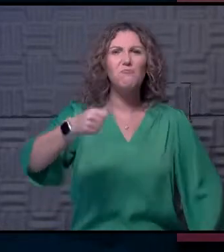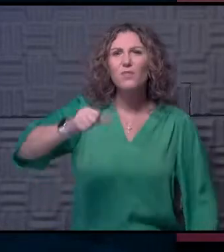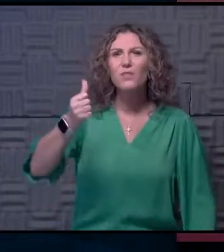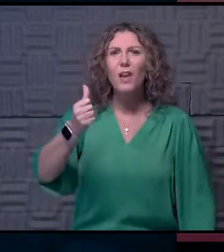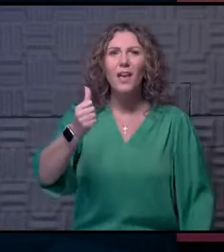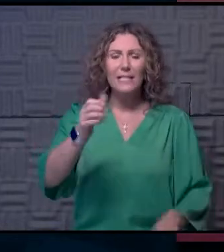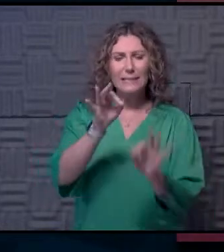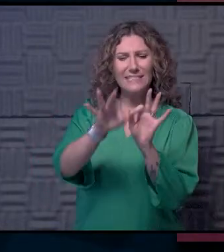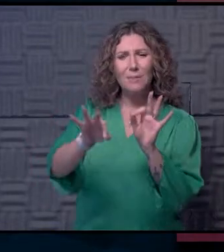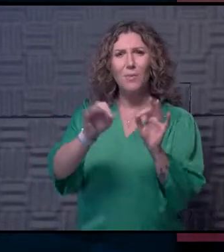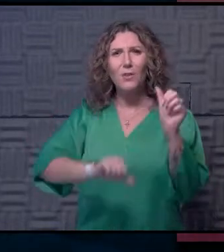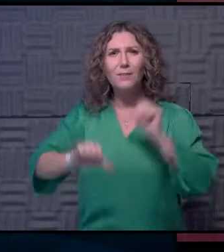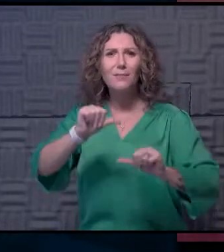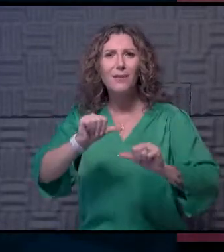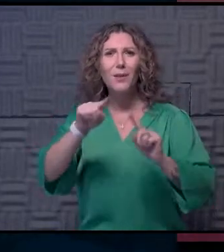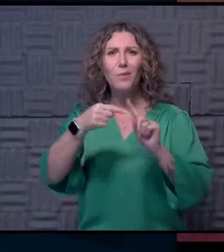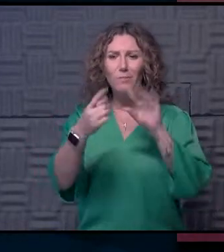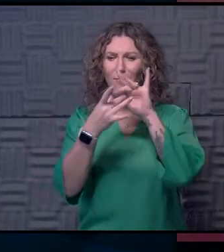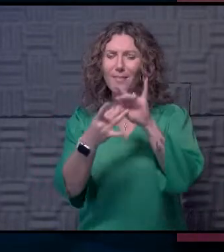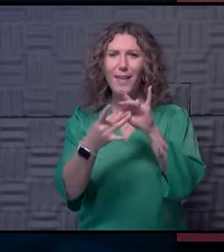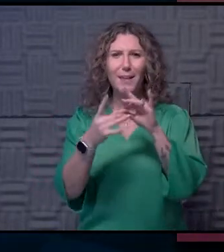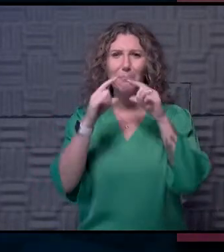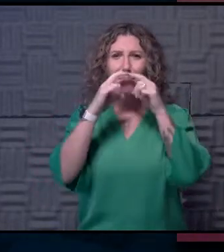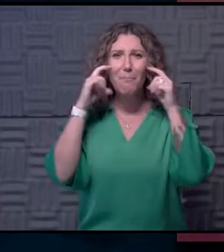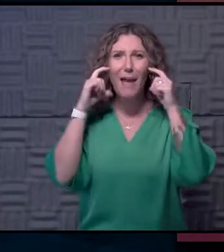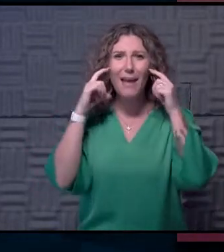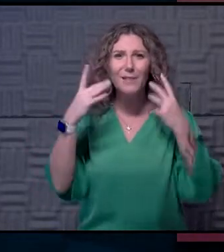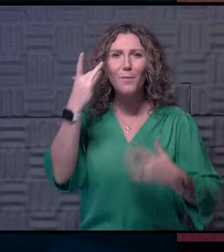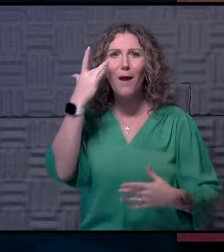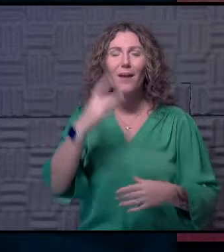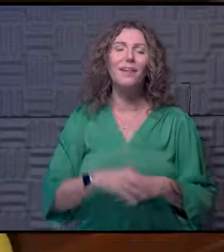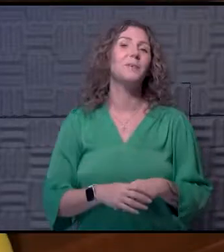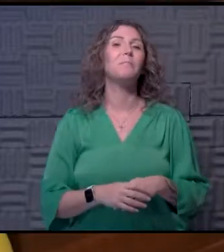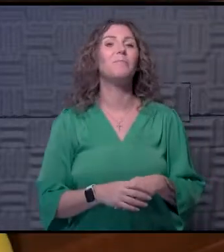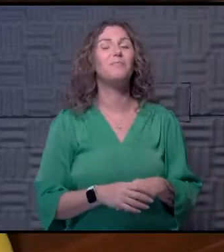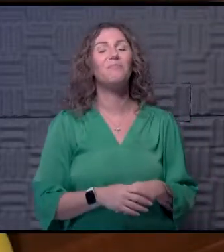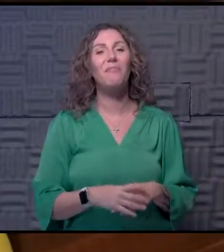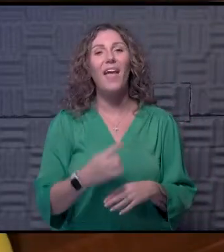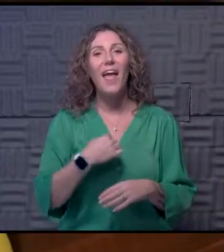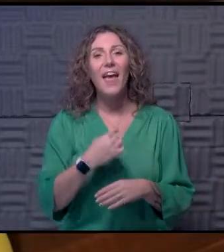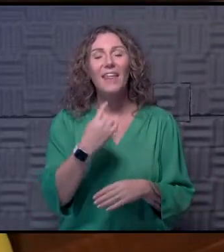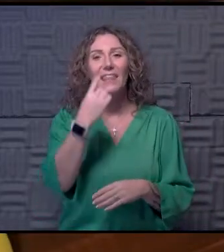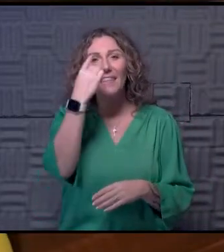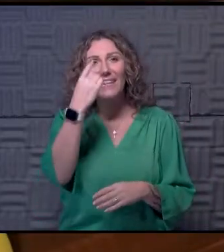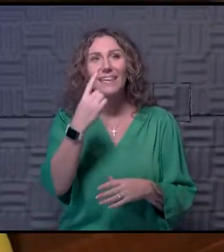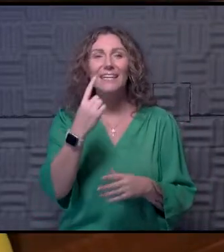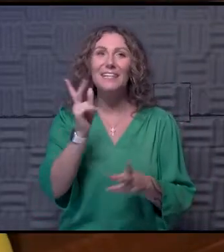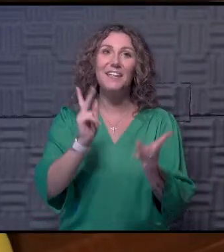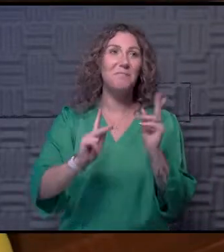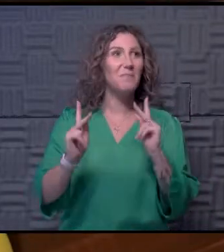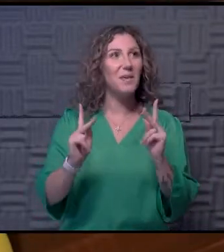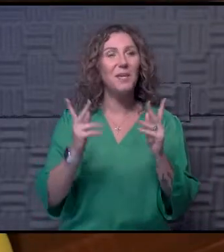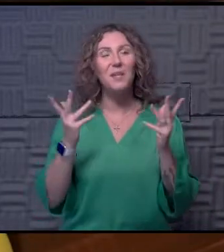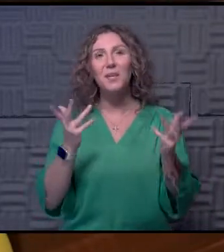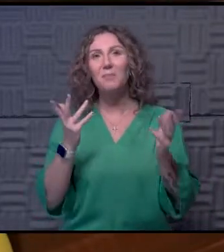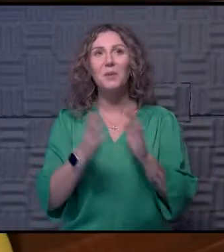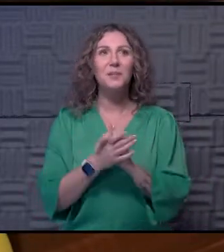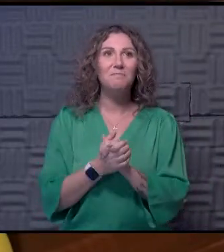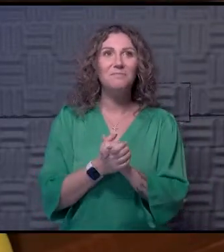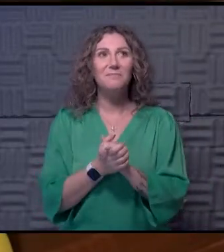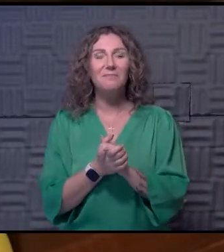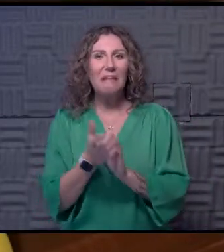science when it comes to wearing a mask? I think that people are a